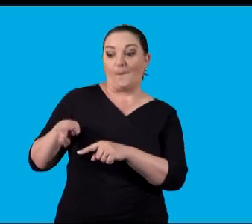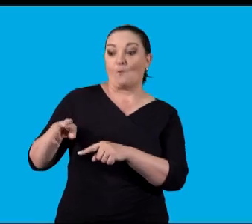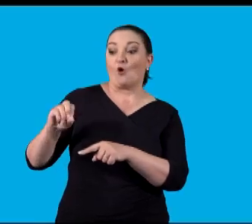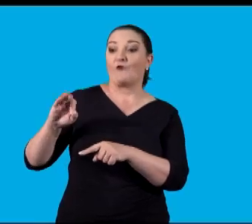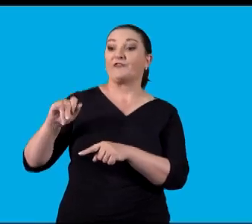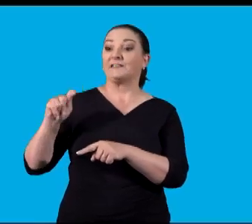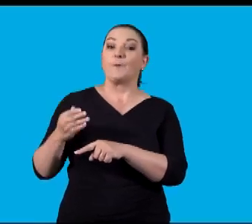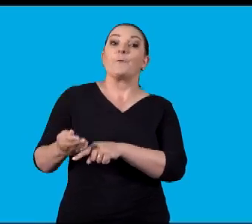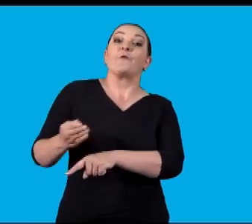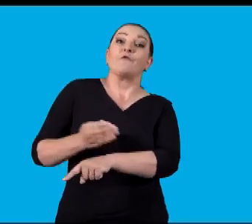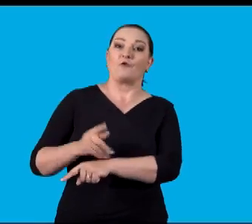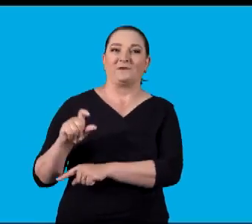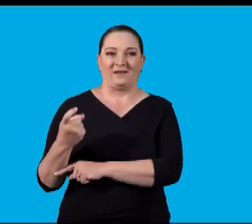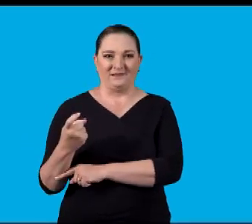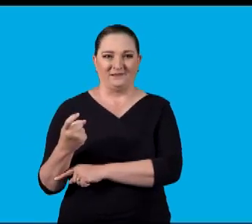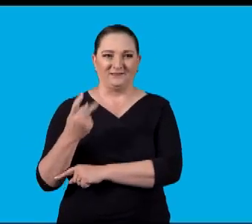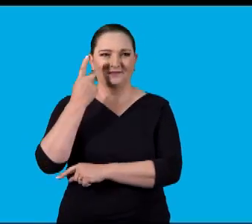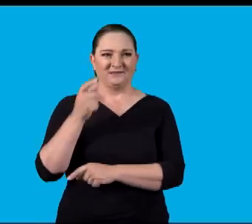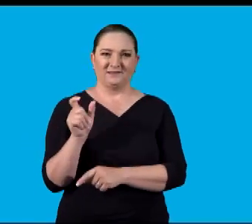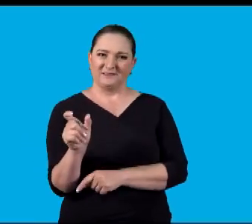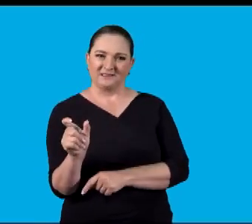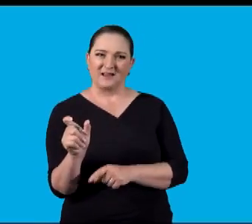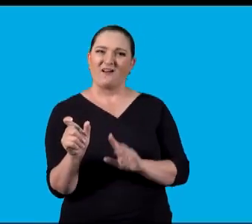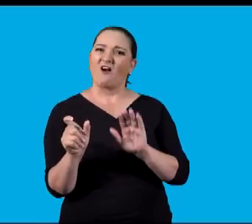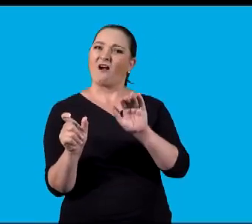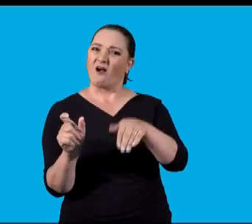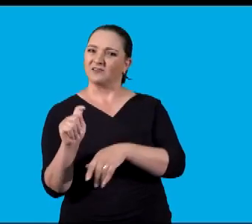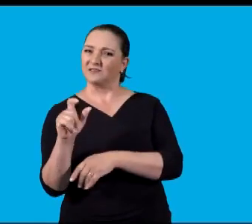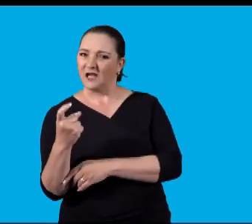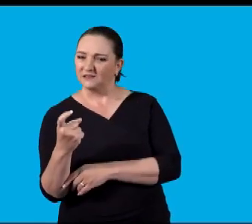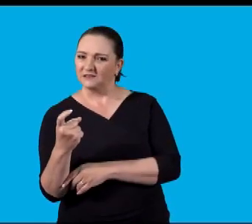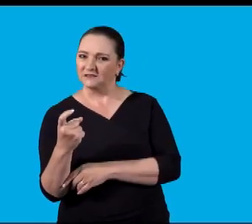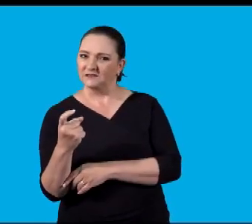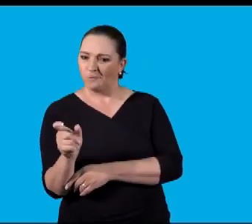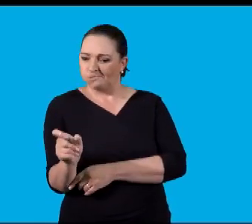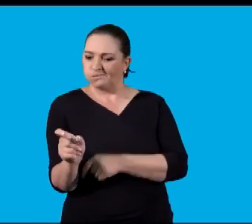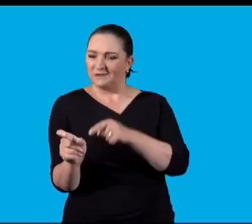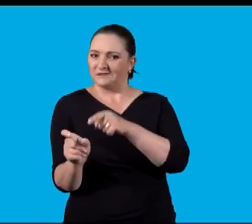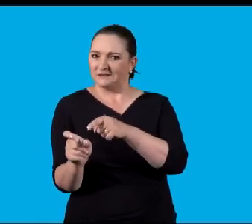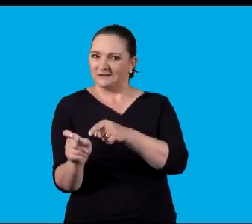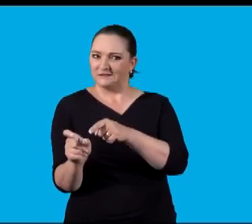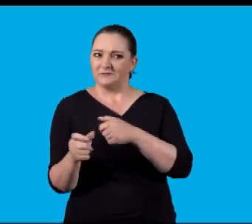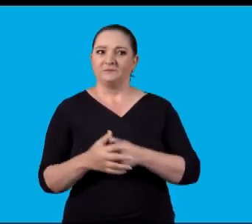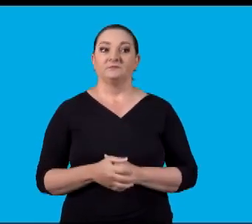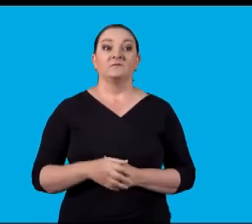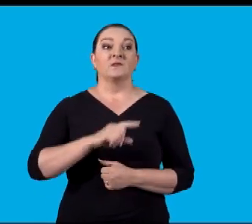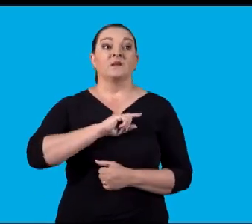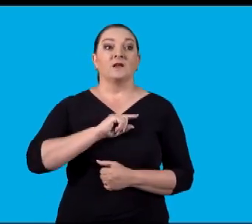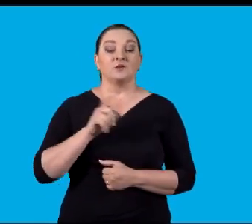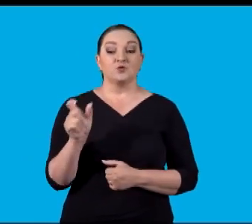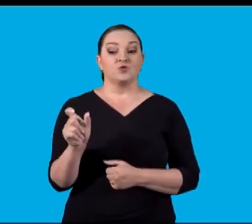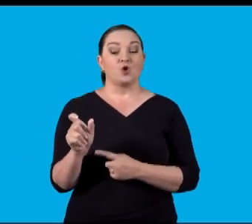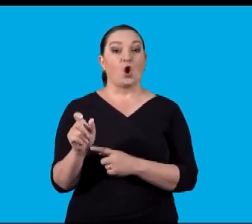tax. But here you can see we're given the profit after tax. That means I will take